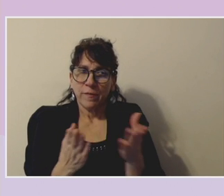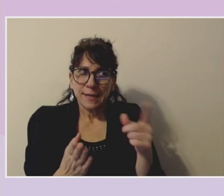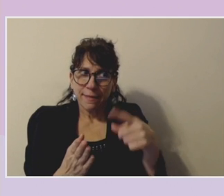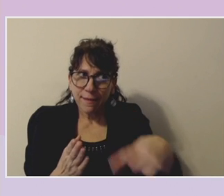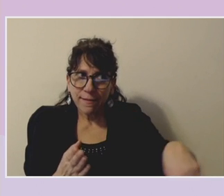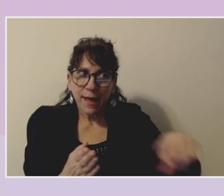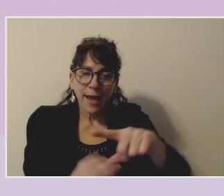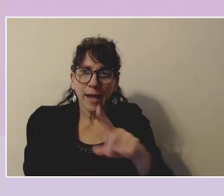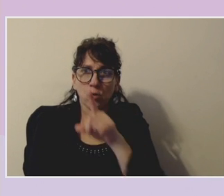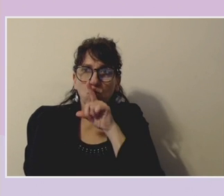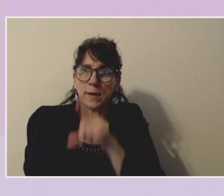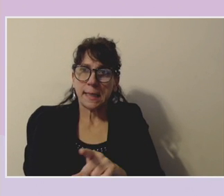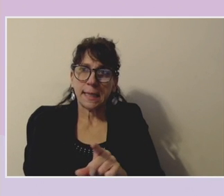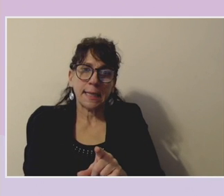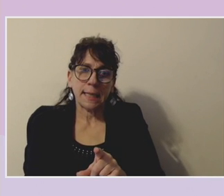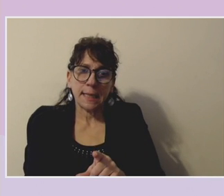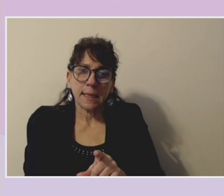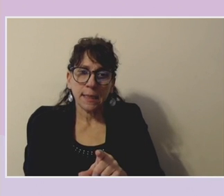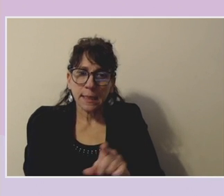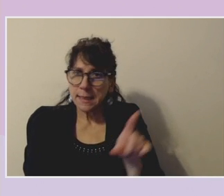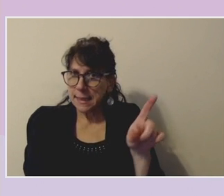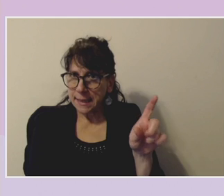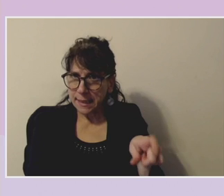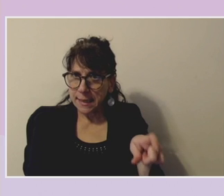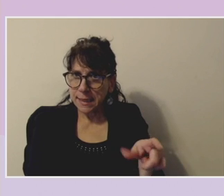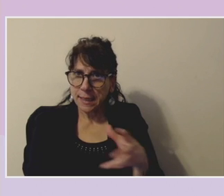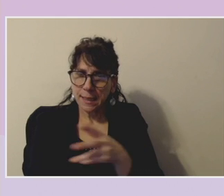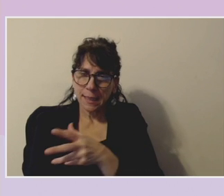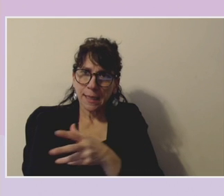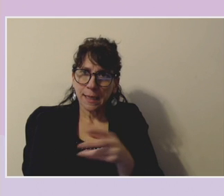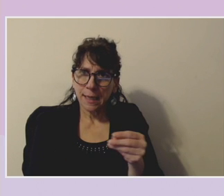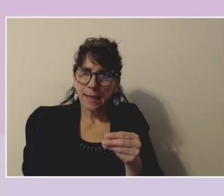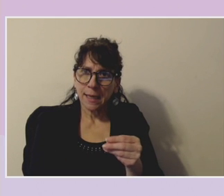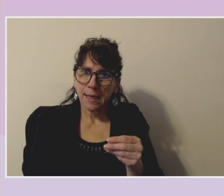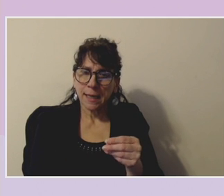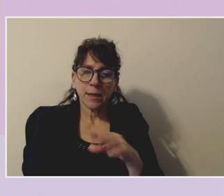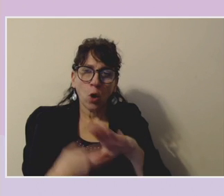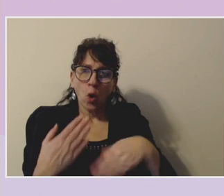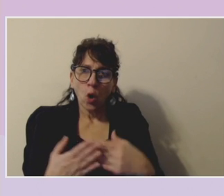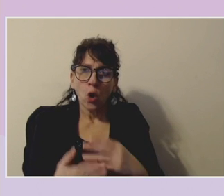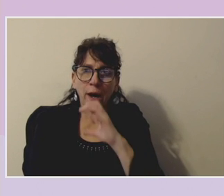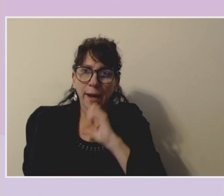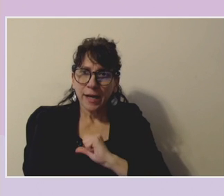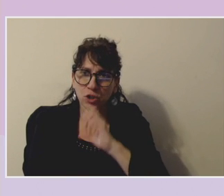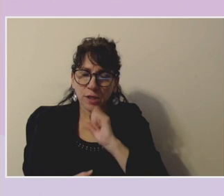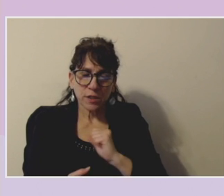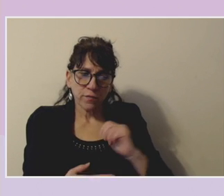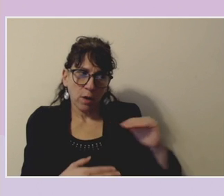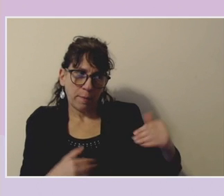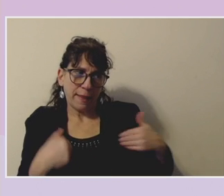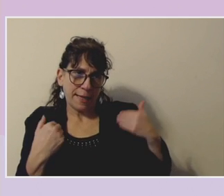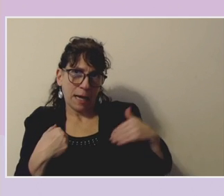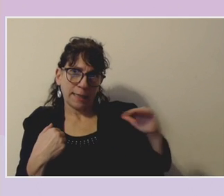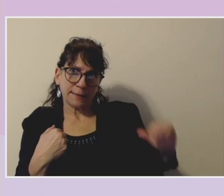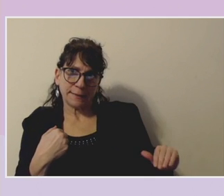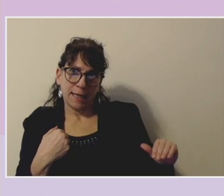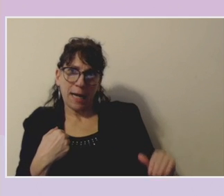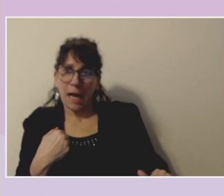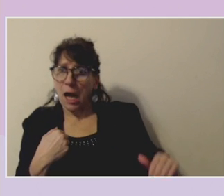really, that they need, and, you know, at all ages, at the from the littlest